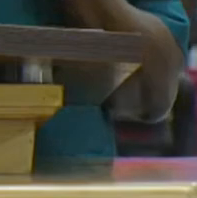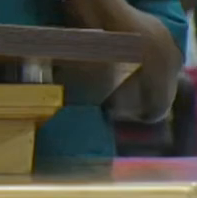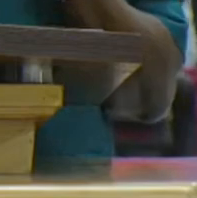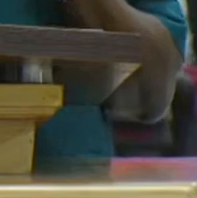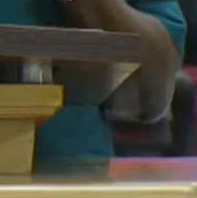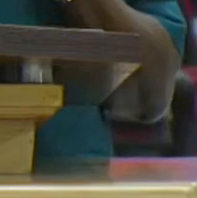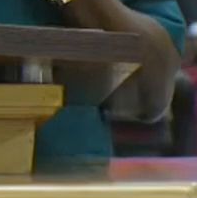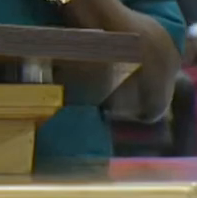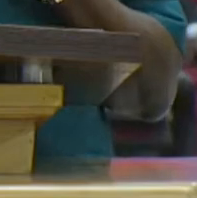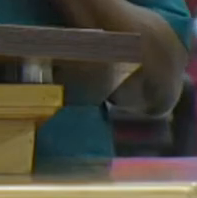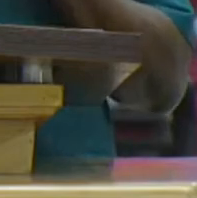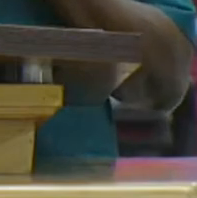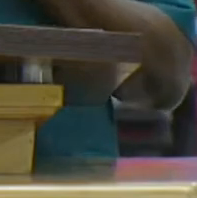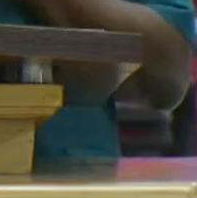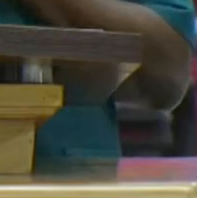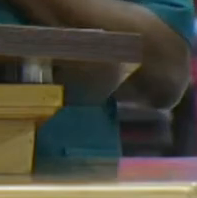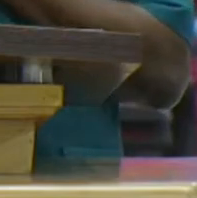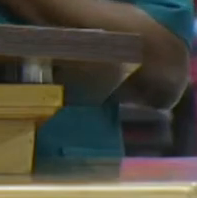15 minutes. The